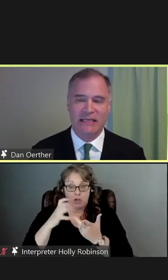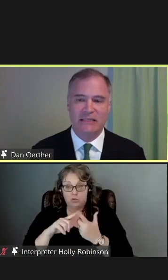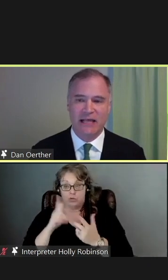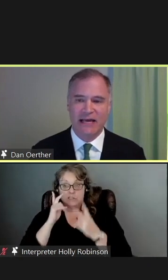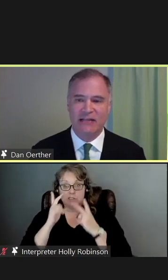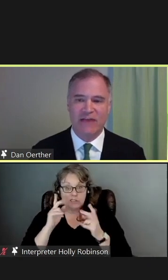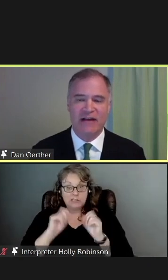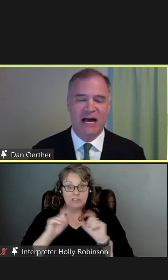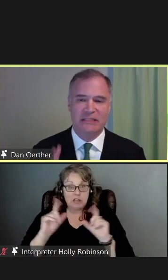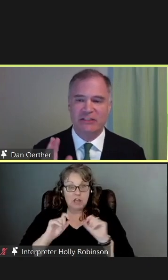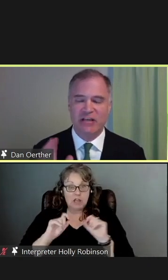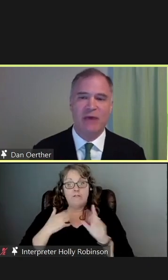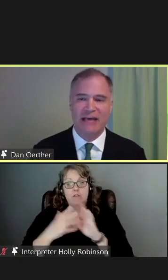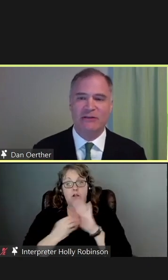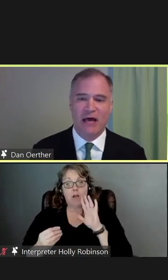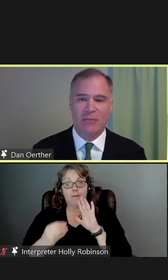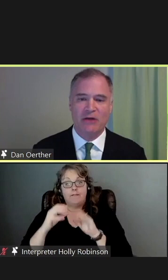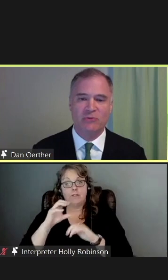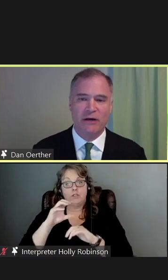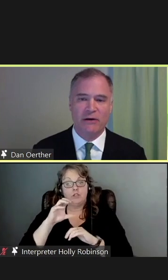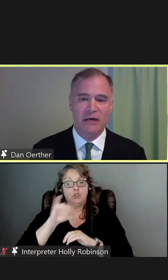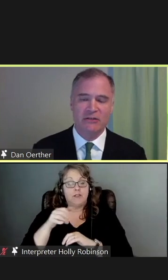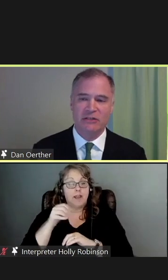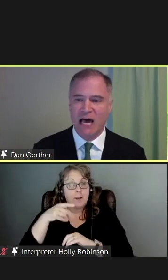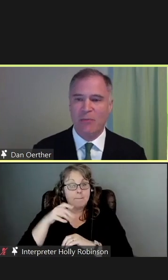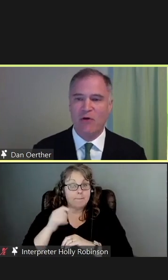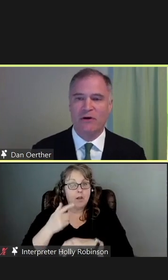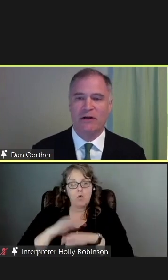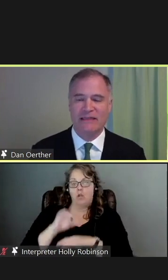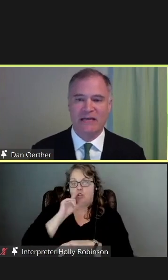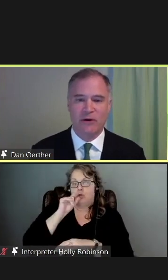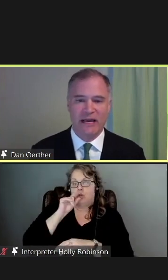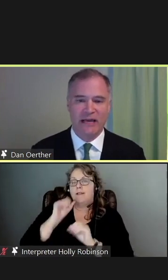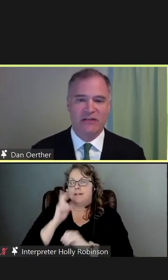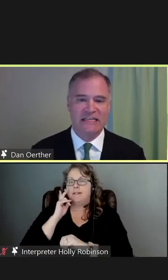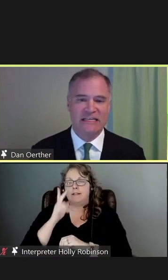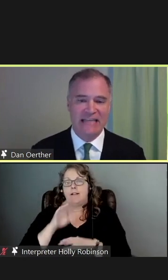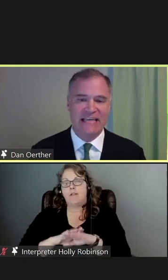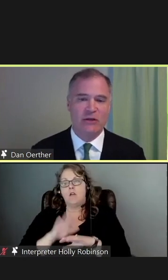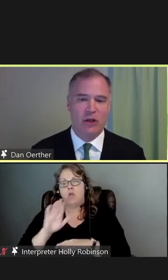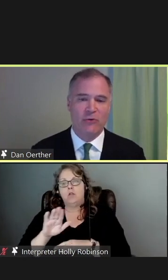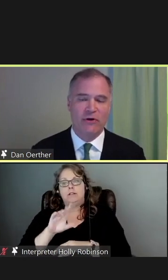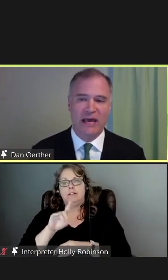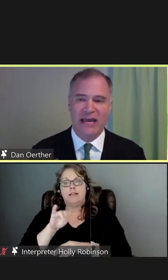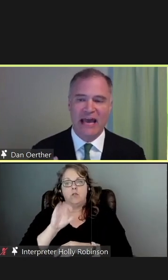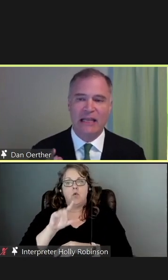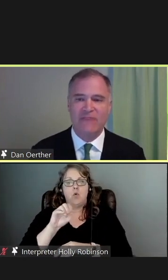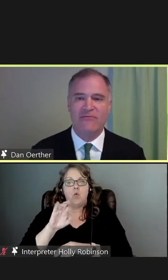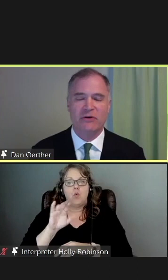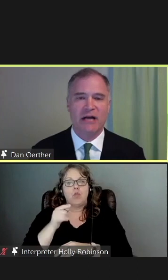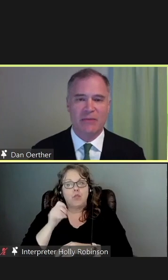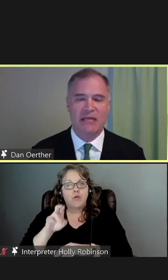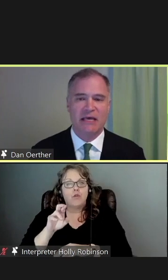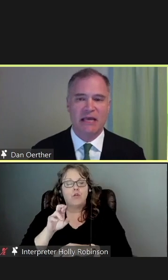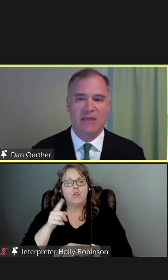see the slides or have copies, the JPEGs are up on Twitter. So just hop over and look at that Twitter handle of it at Daniel Oerther. And I'd love for you